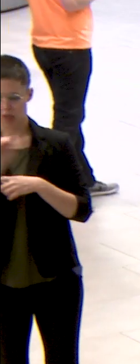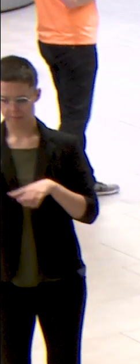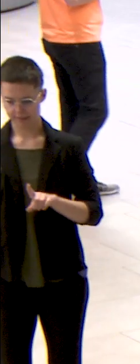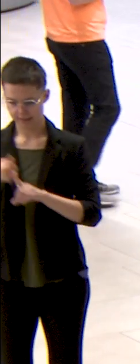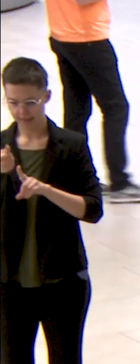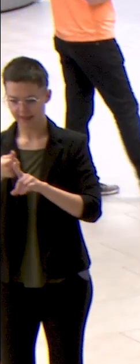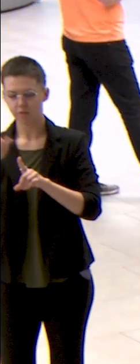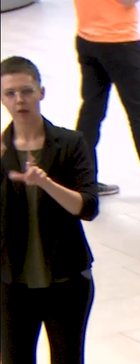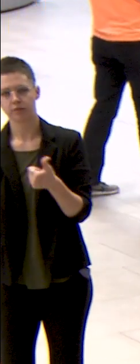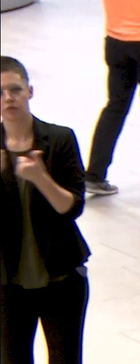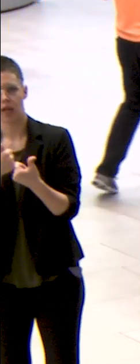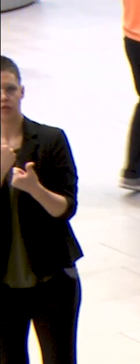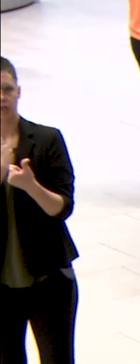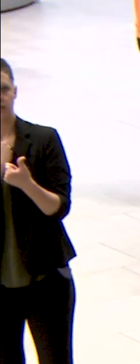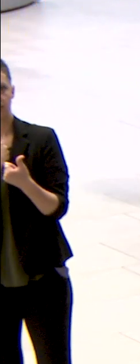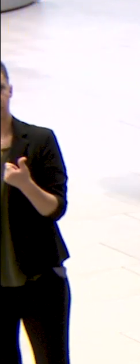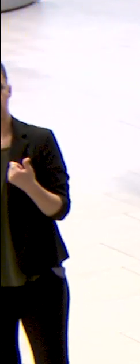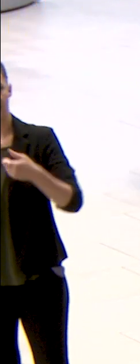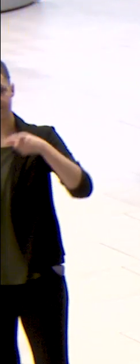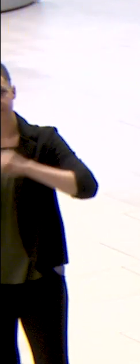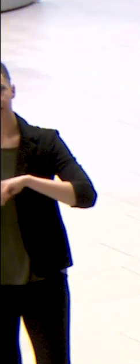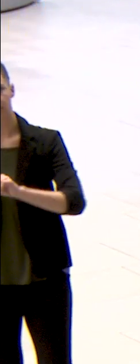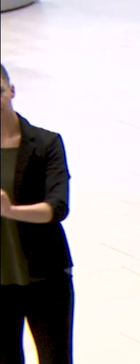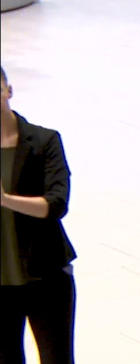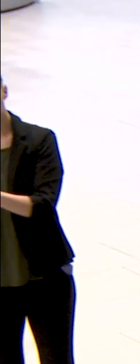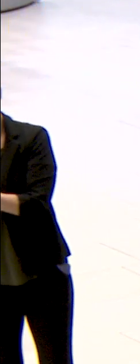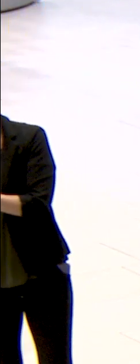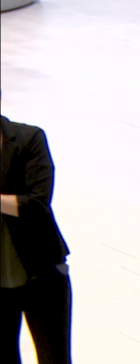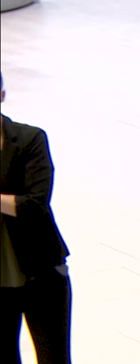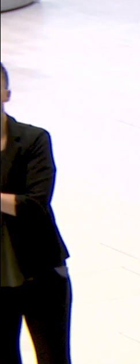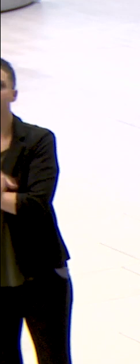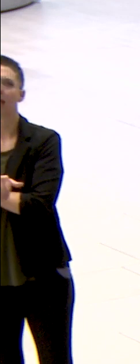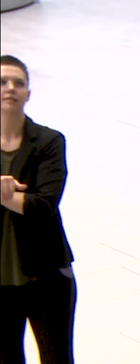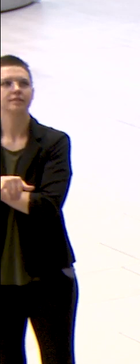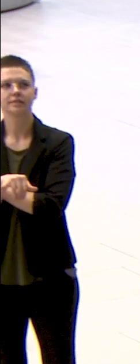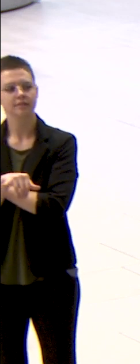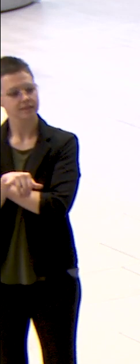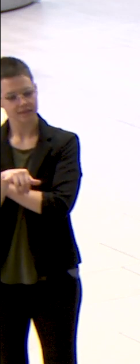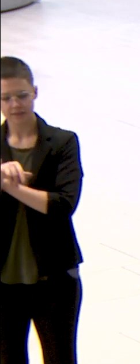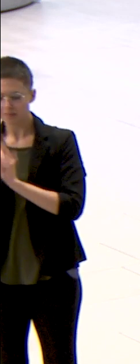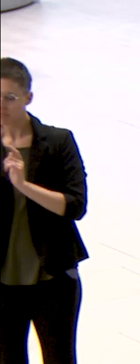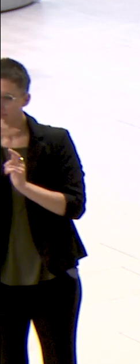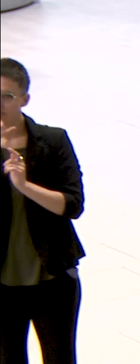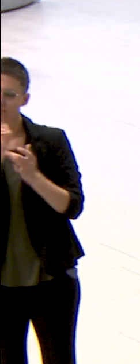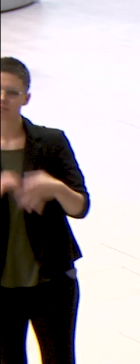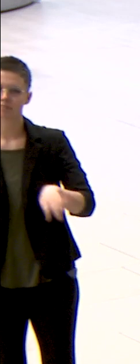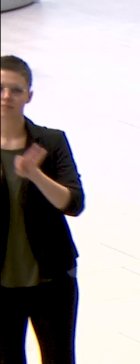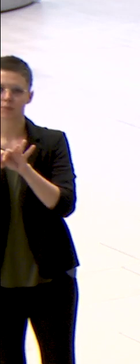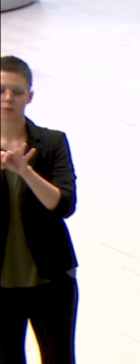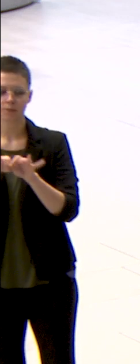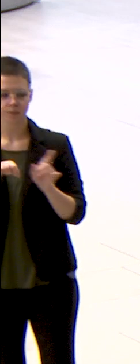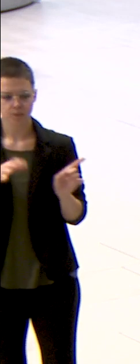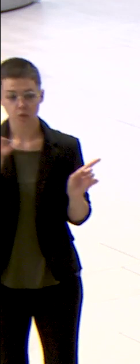to challenge ourselves to have a diversity of perspective. And I think that's the principal thing. Now, what do you recommend